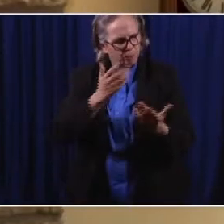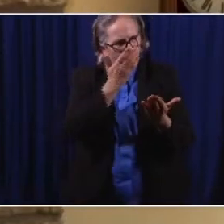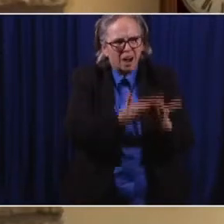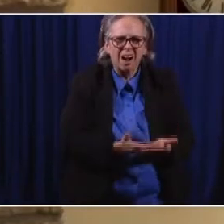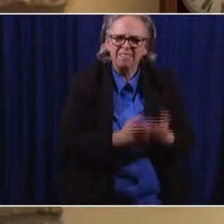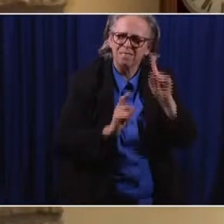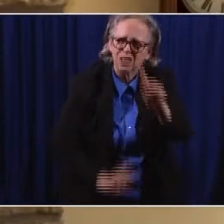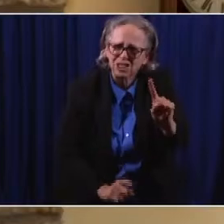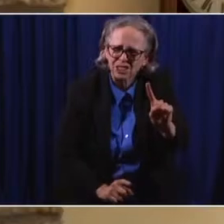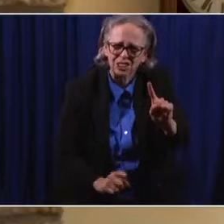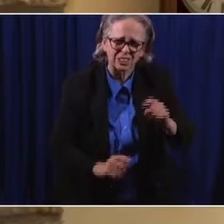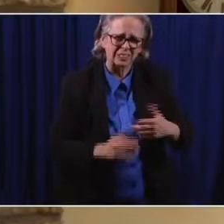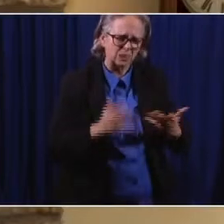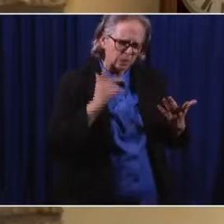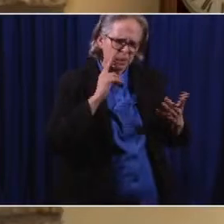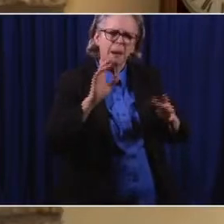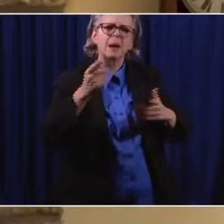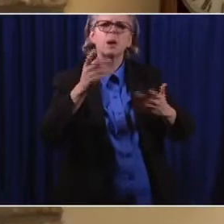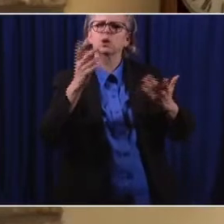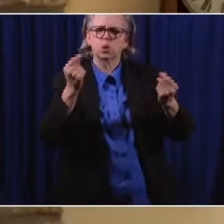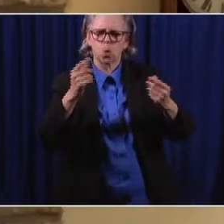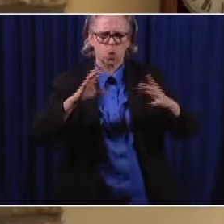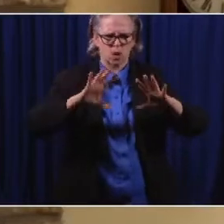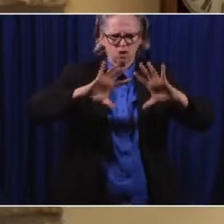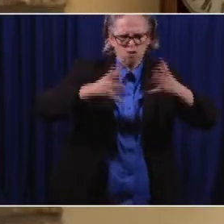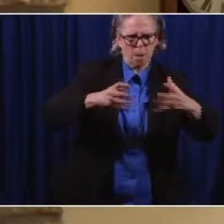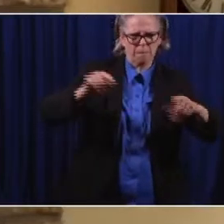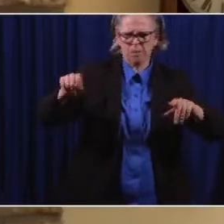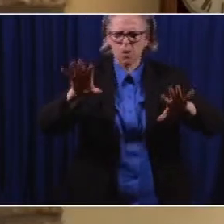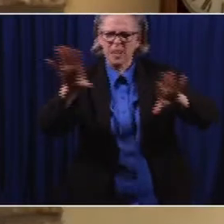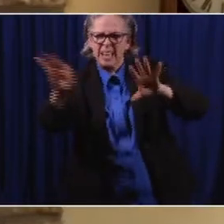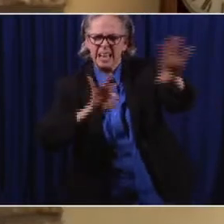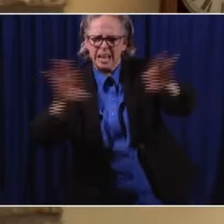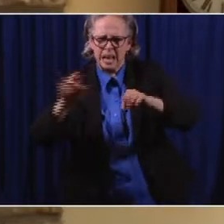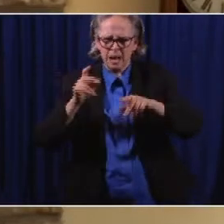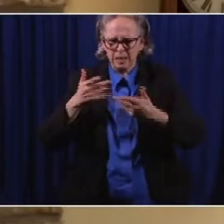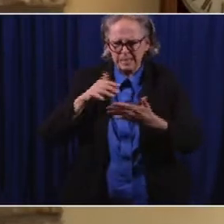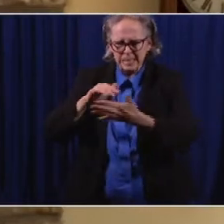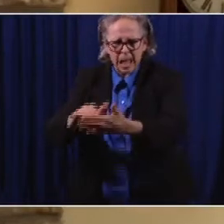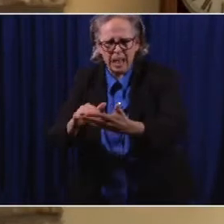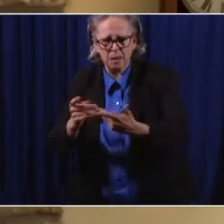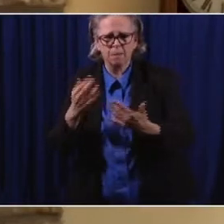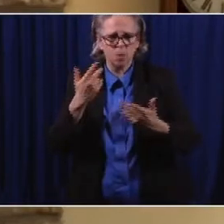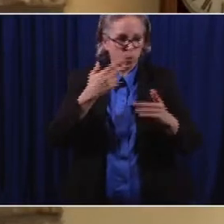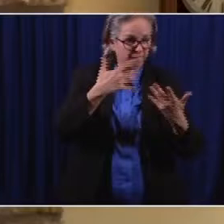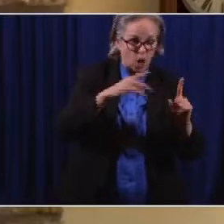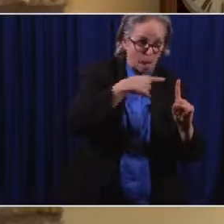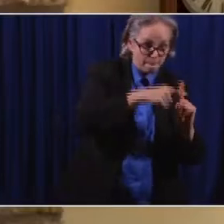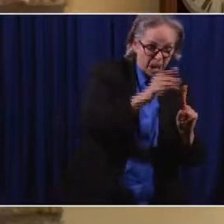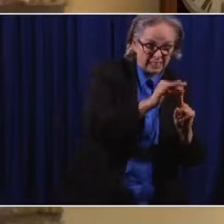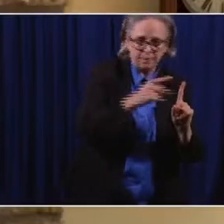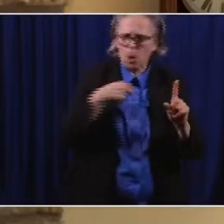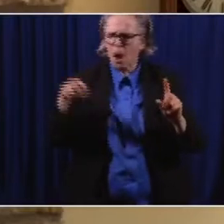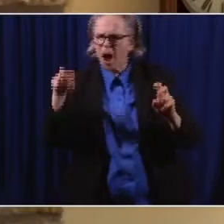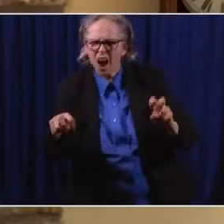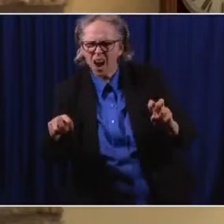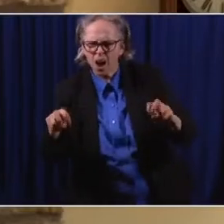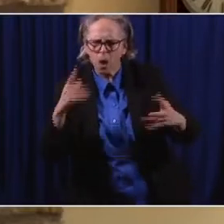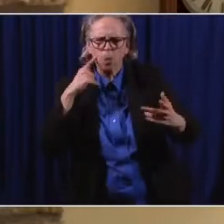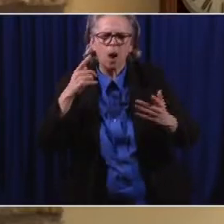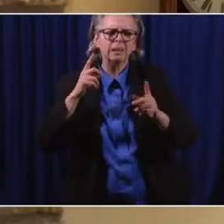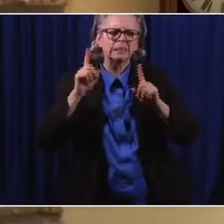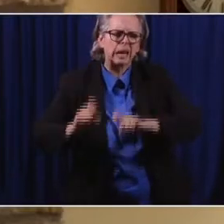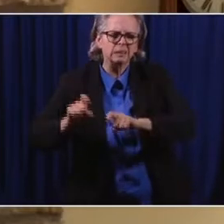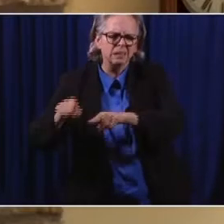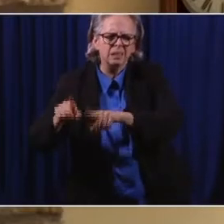tests a week or whatever the experts tell us, but to be regularly tested and follow that and come up with some data that may be able